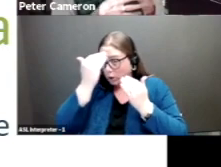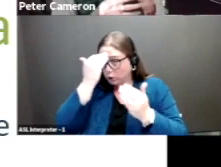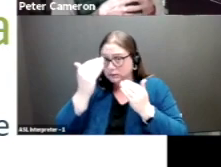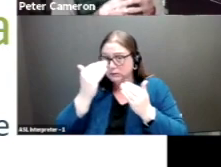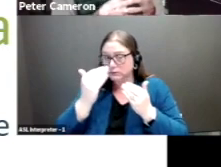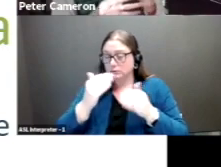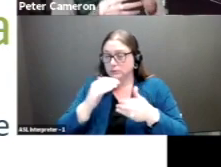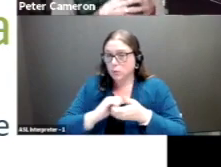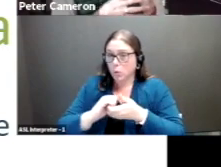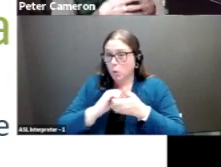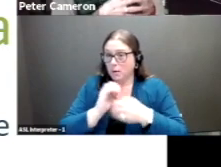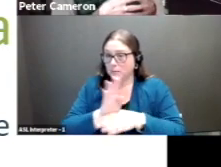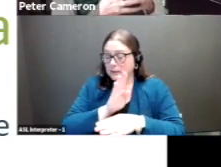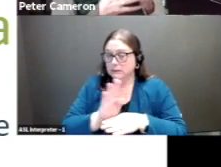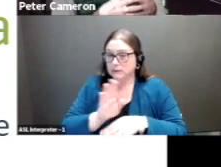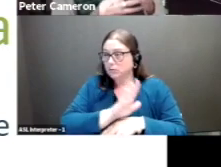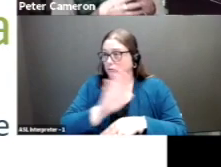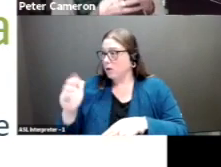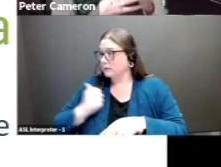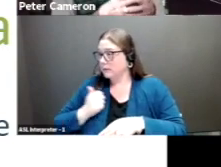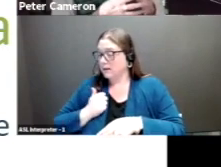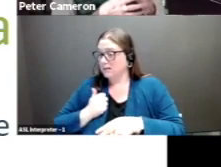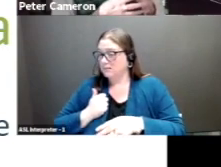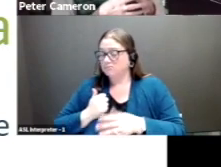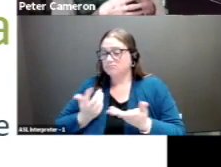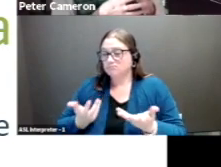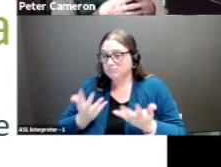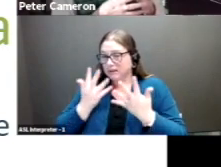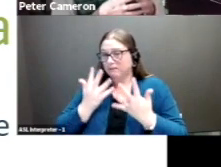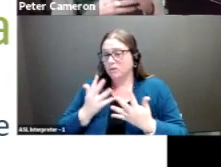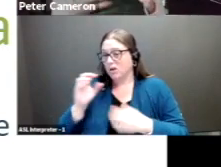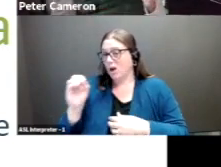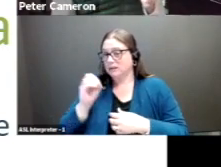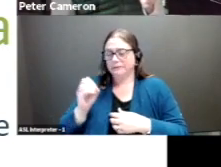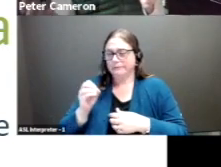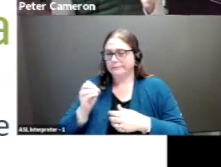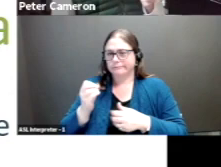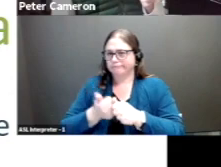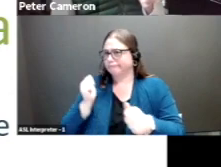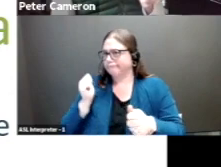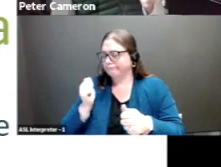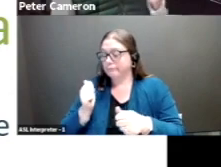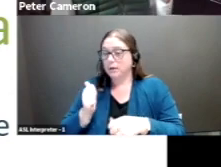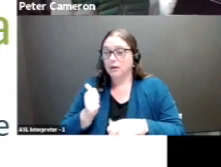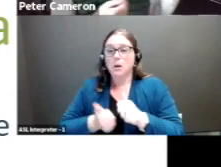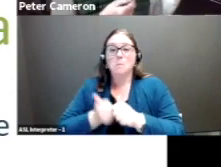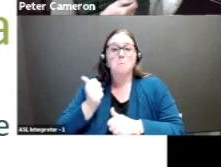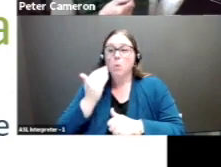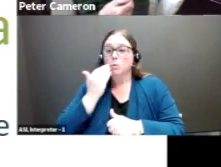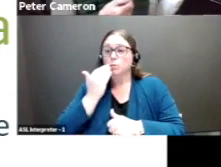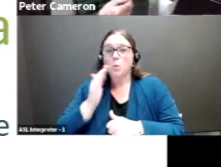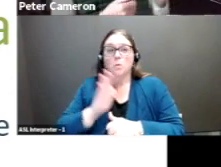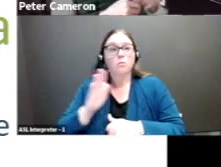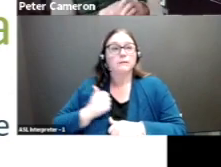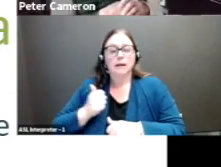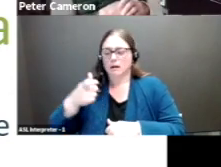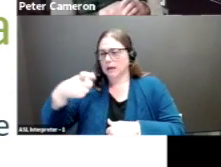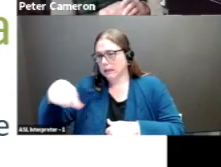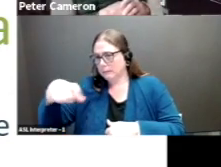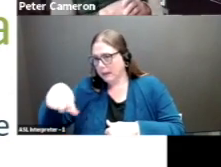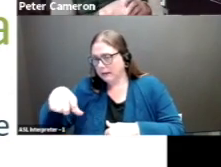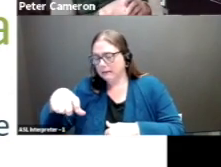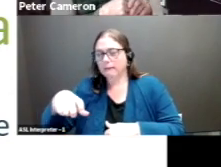And unfortunately, Ontario was the least co-op aware. Quebec being the strongest and BC probably